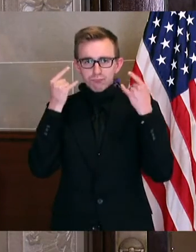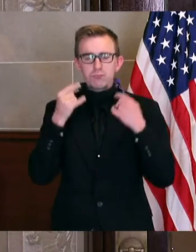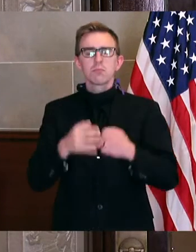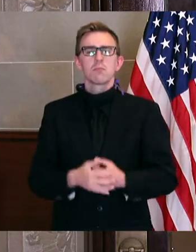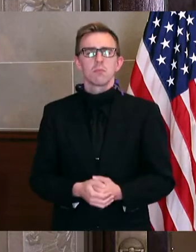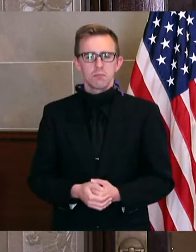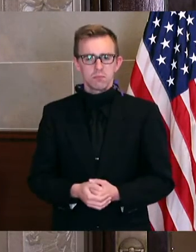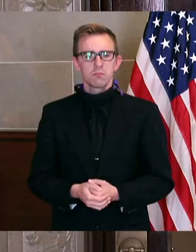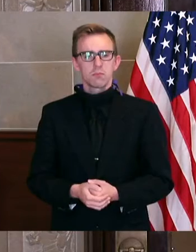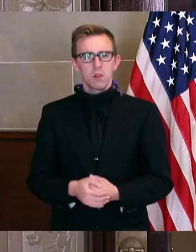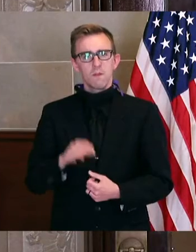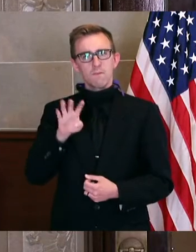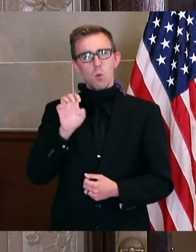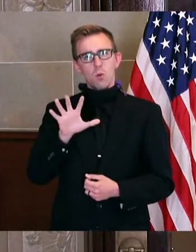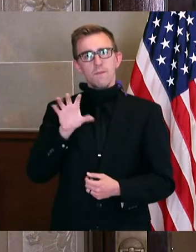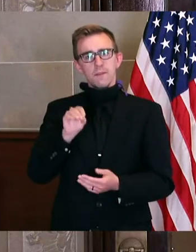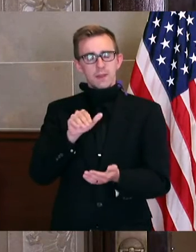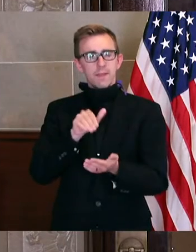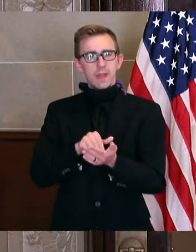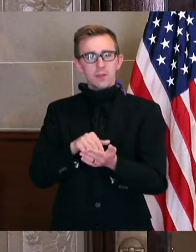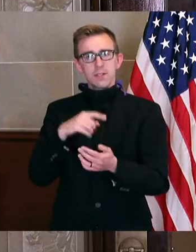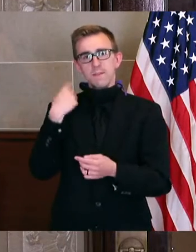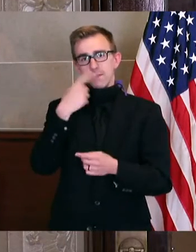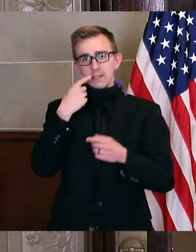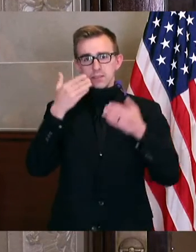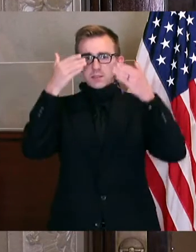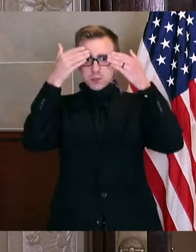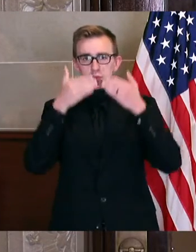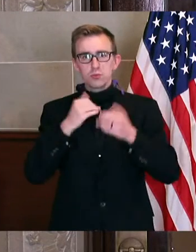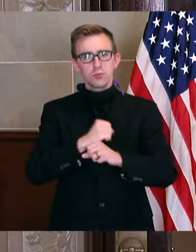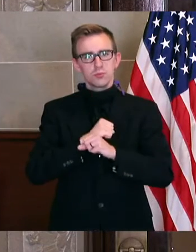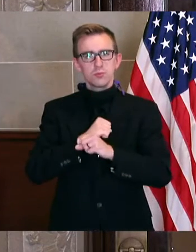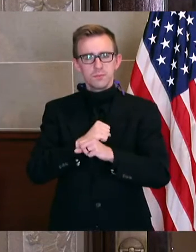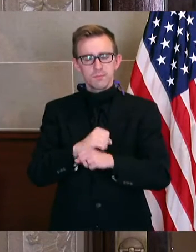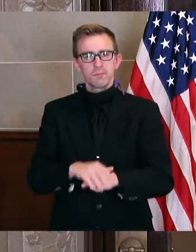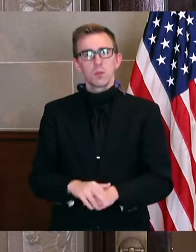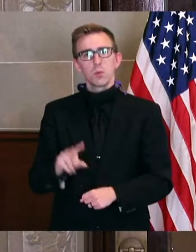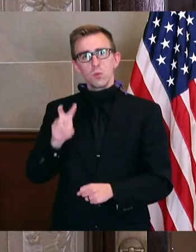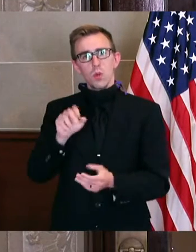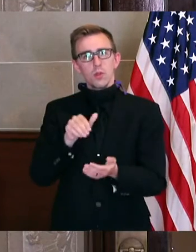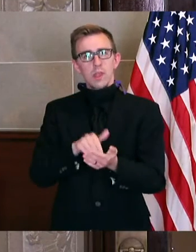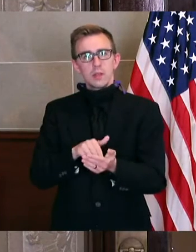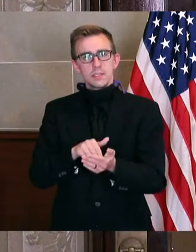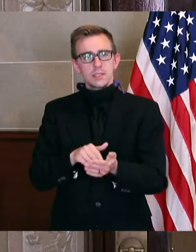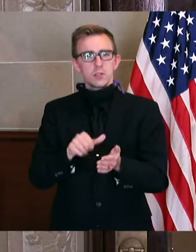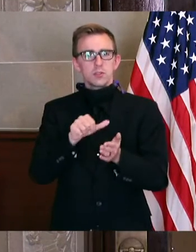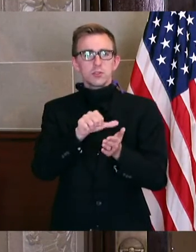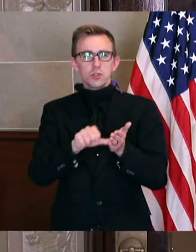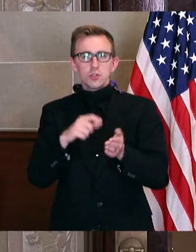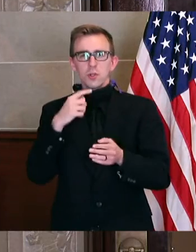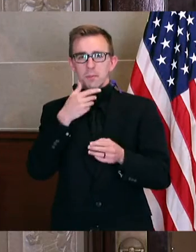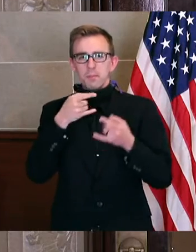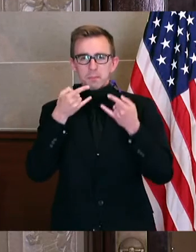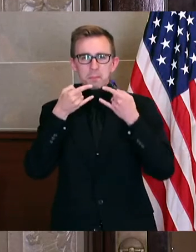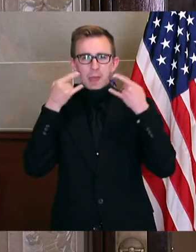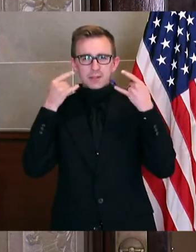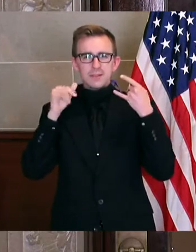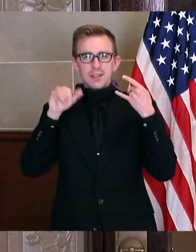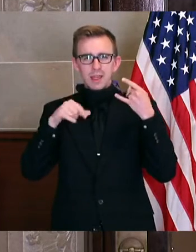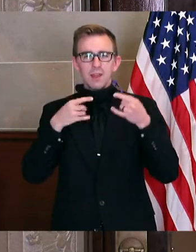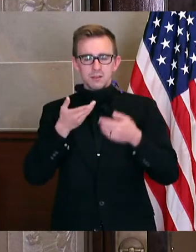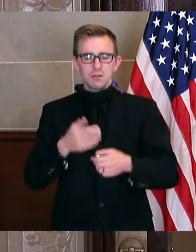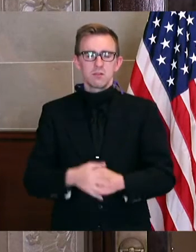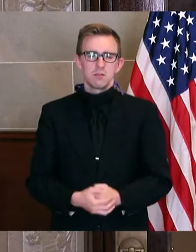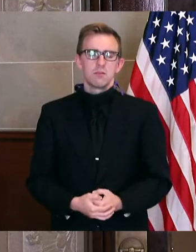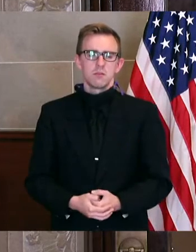450,000 face shields and 200,000 surgical masks. We have